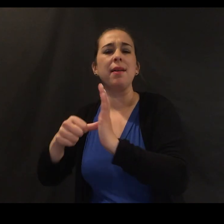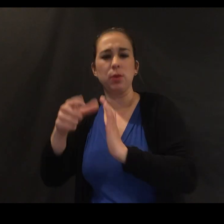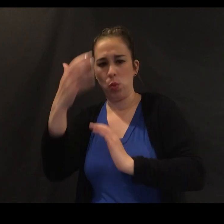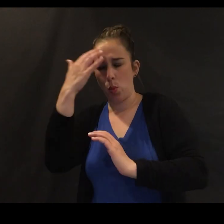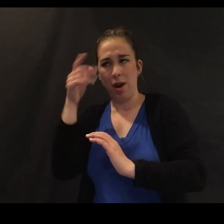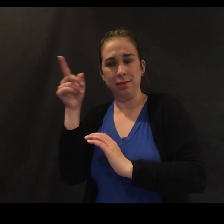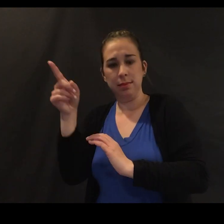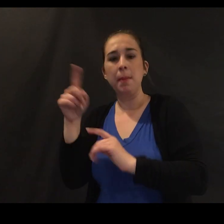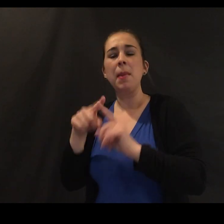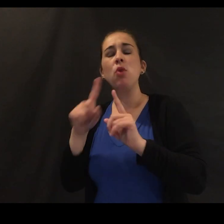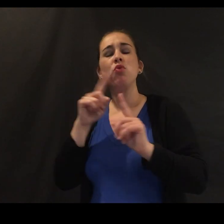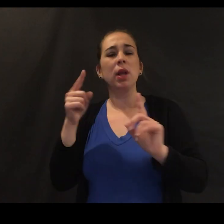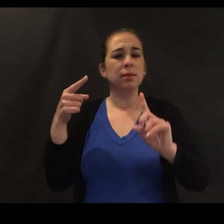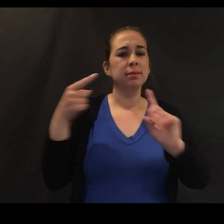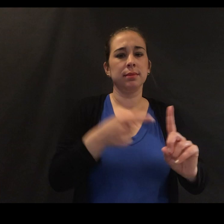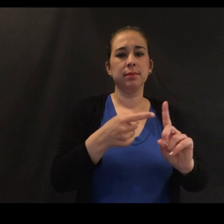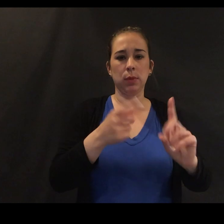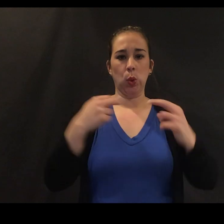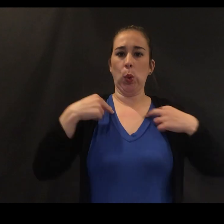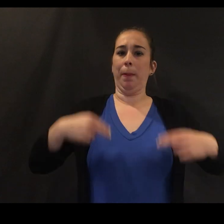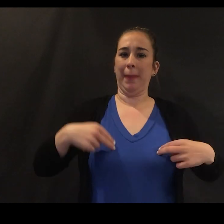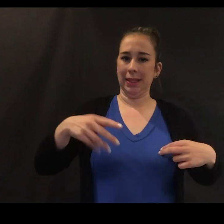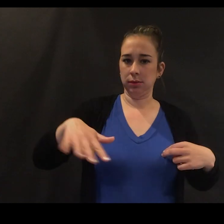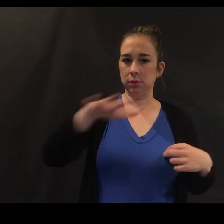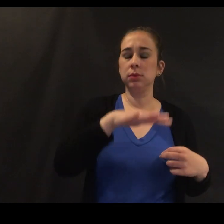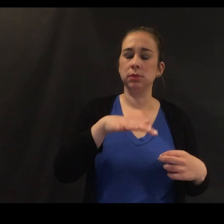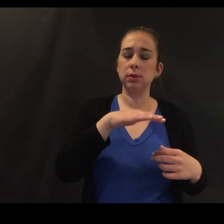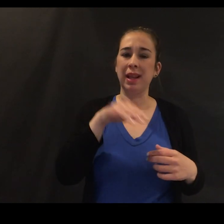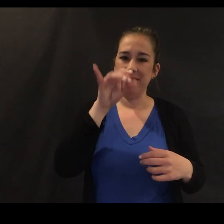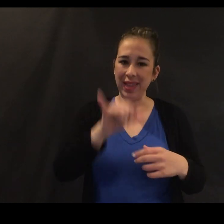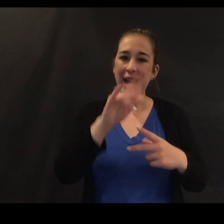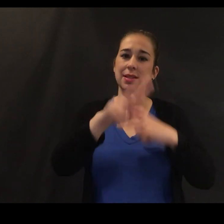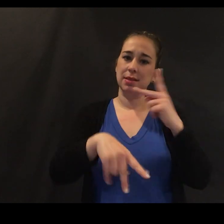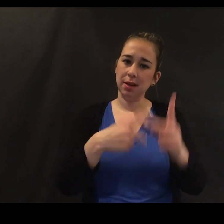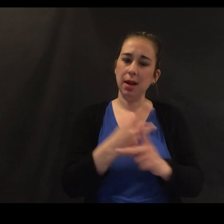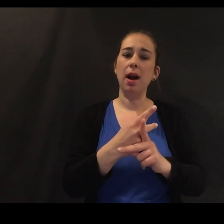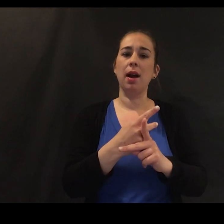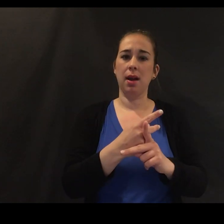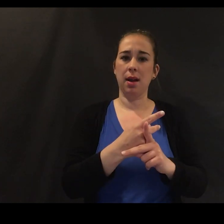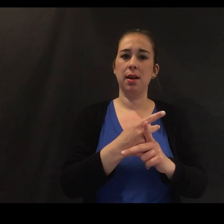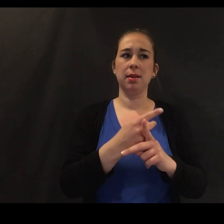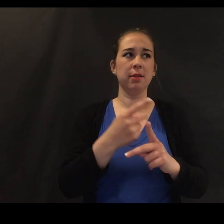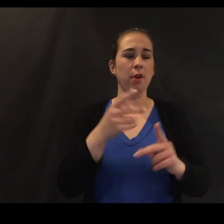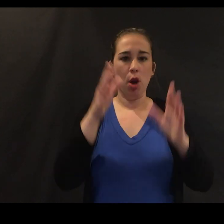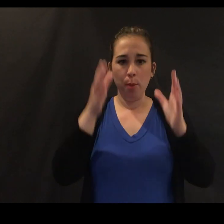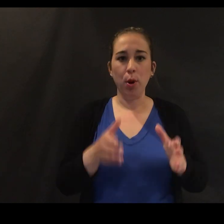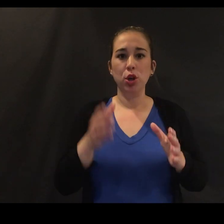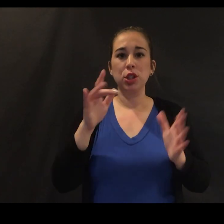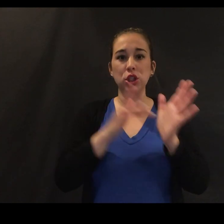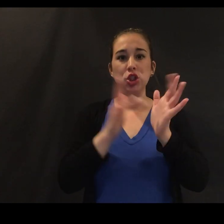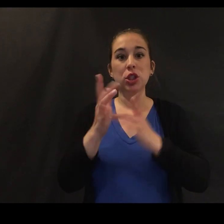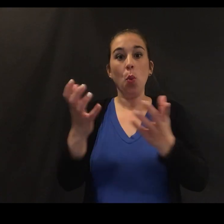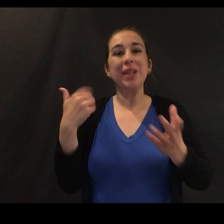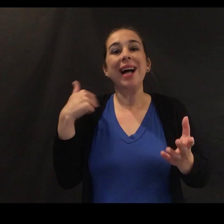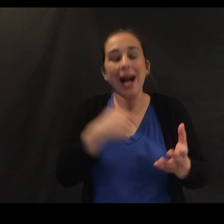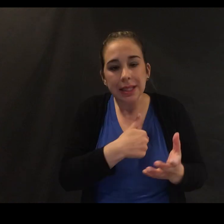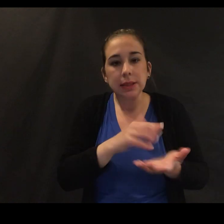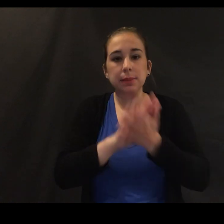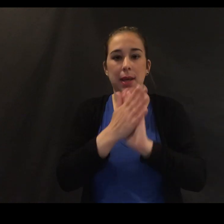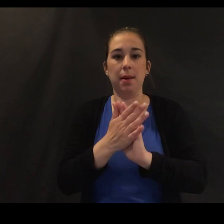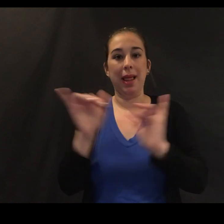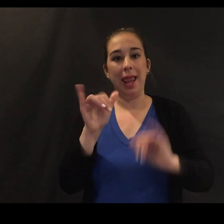it to this human side for a moment. This is the kind of person that he wants us to be. He wants us to be like